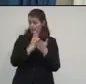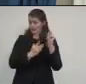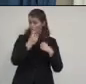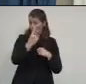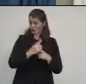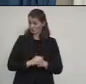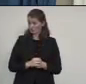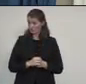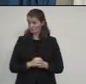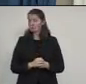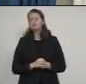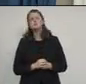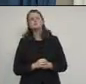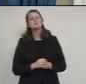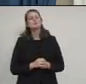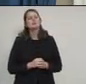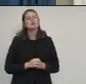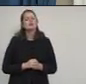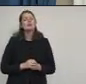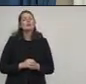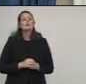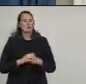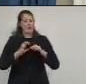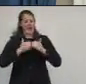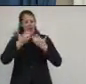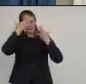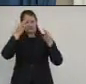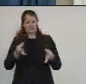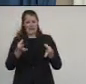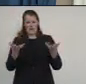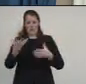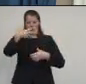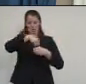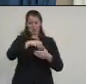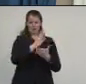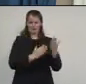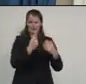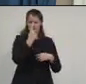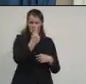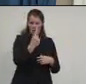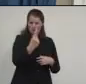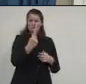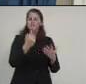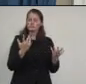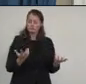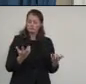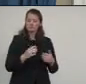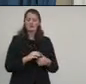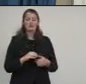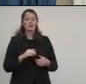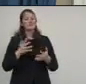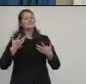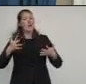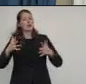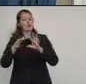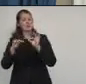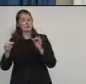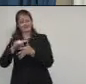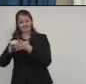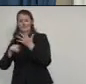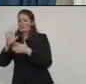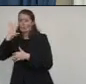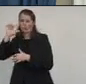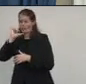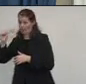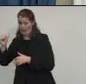be able to do it before May 15th. Gotcha. And in terms of that extension came down maybe 30 hours before the original one was supposed to